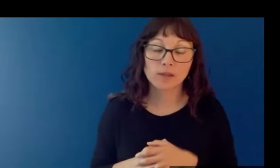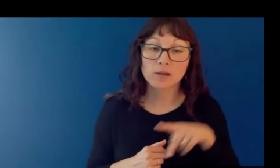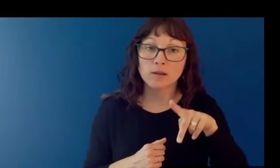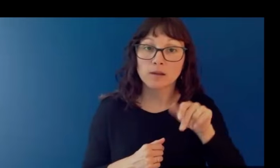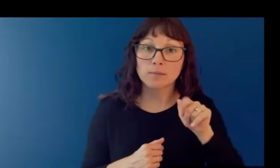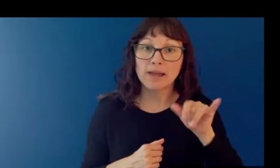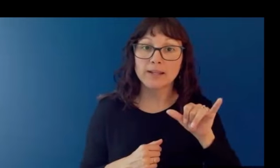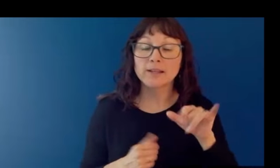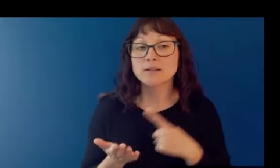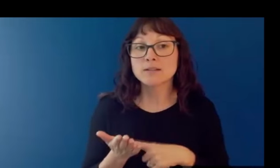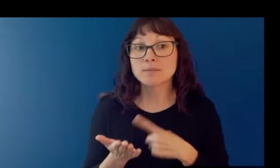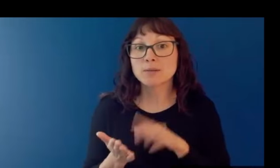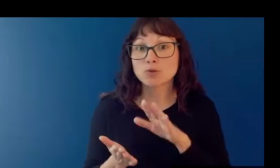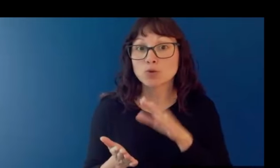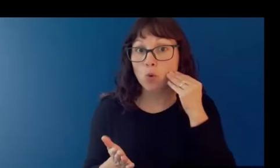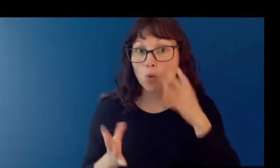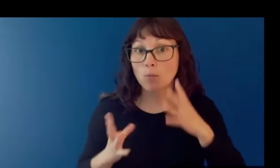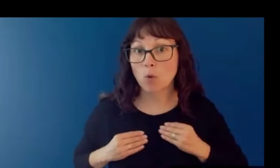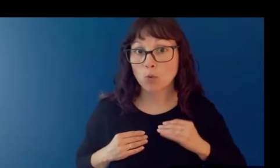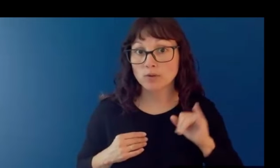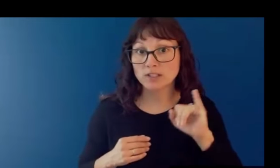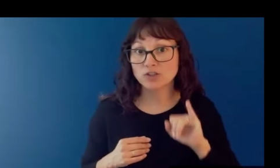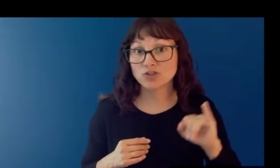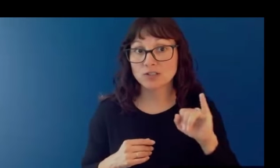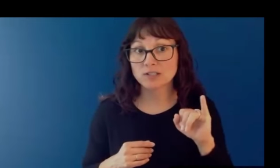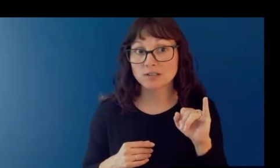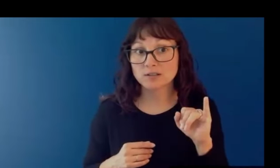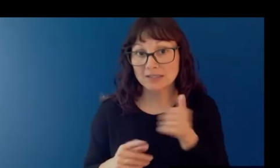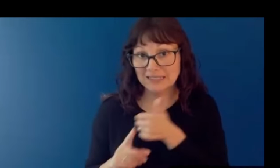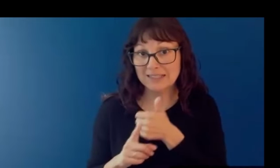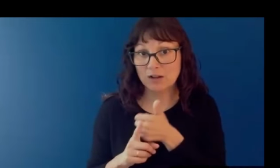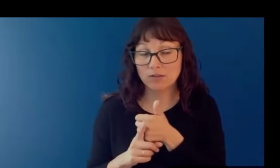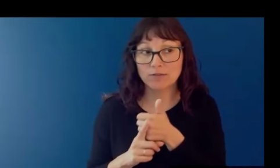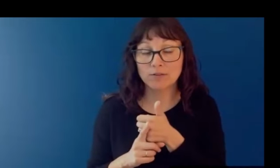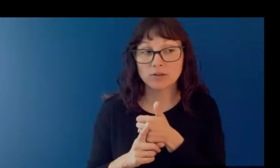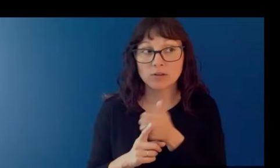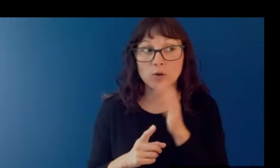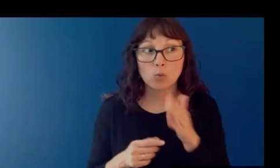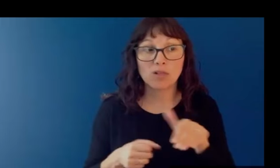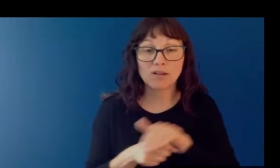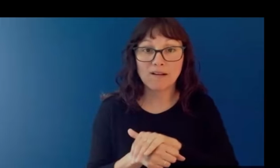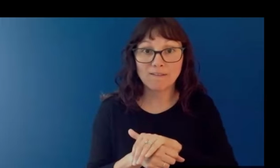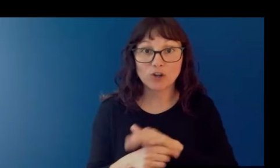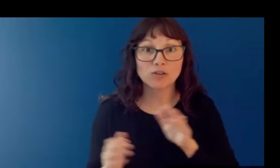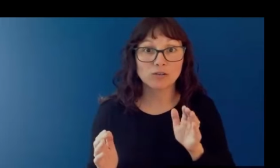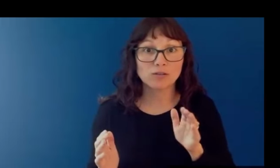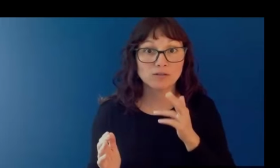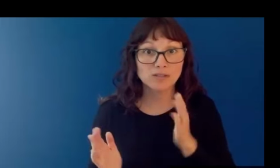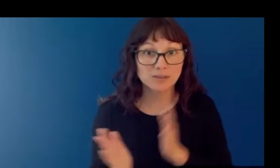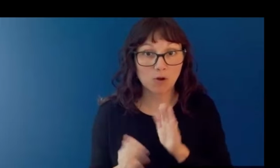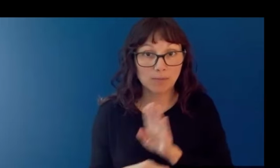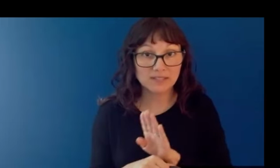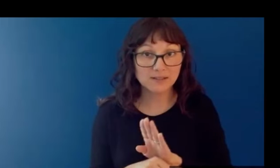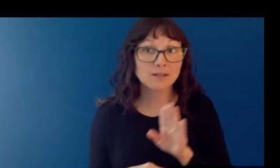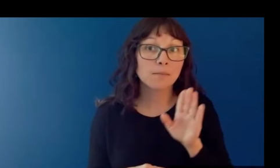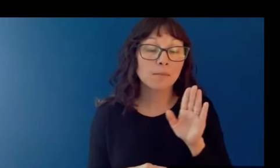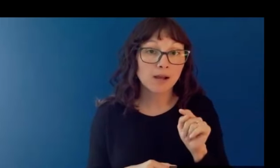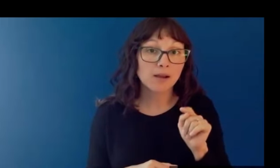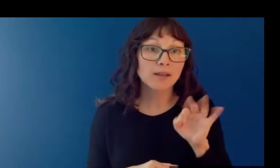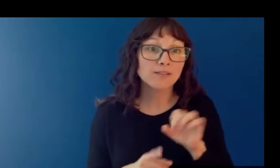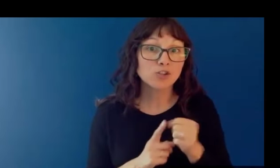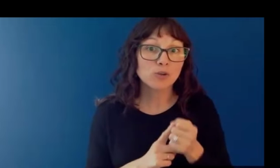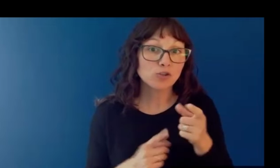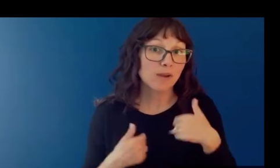So sometimes your homeowner's insurance self can cover your small business, but in a situation where you had a